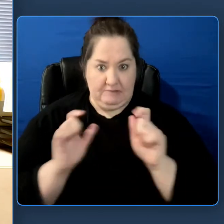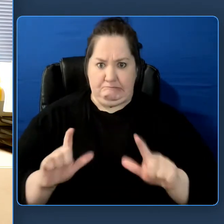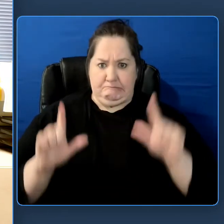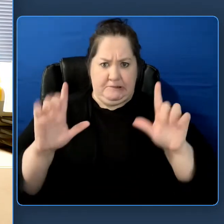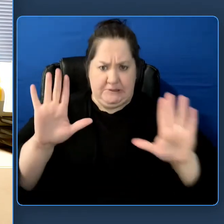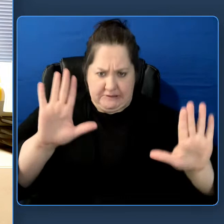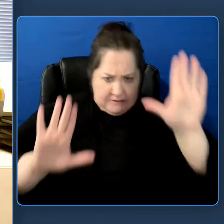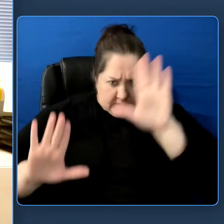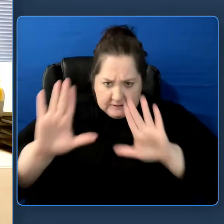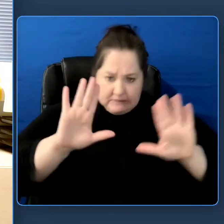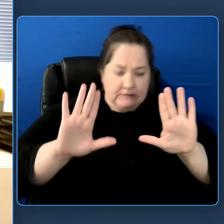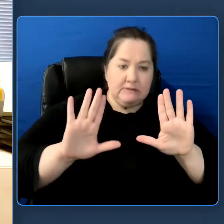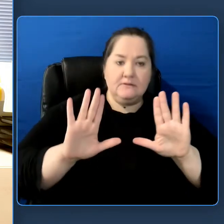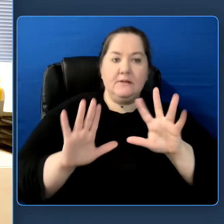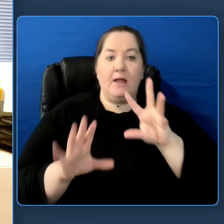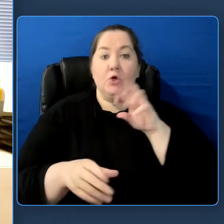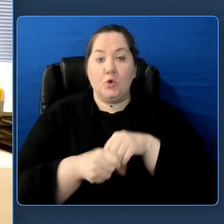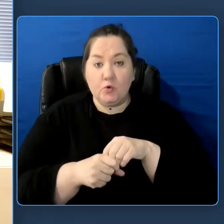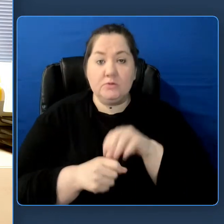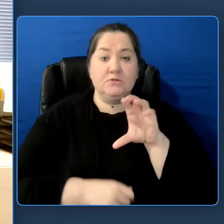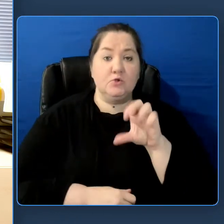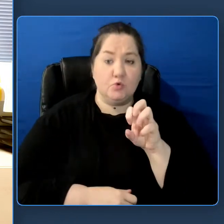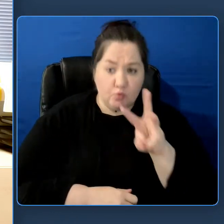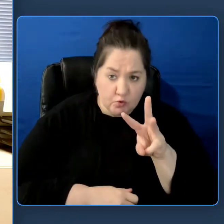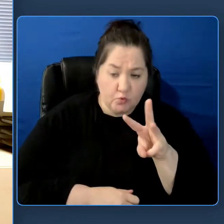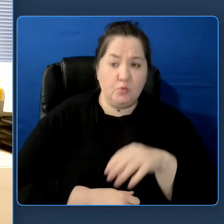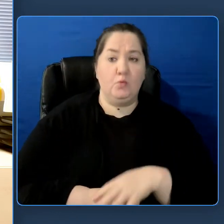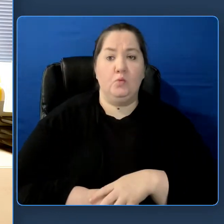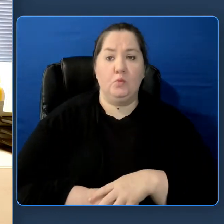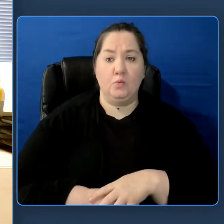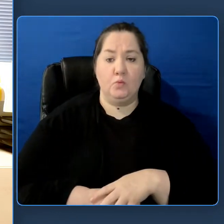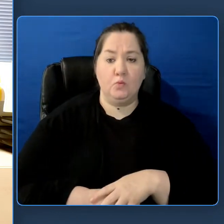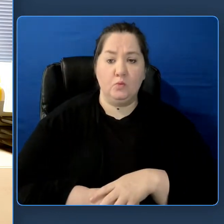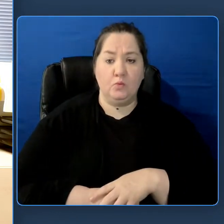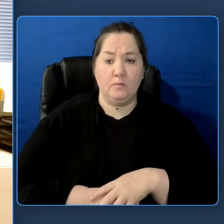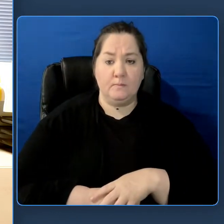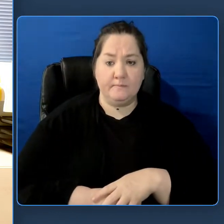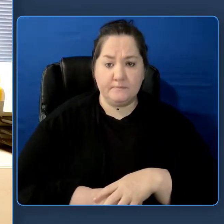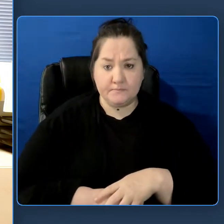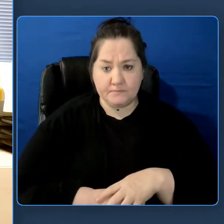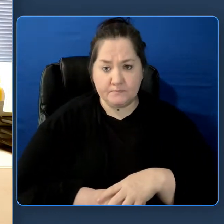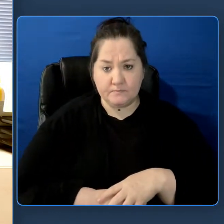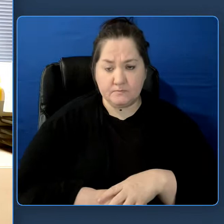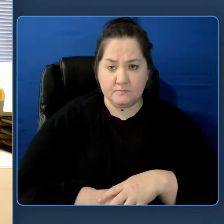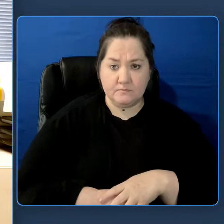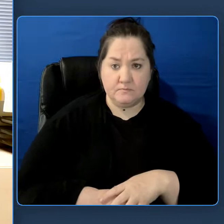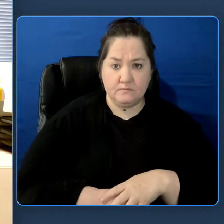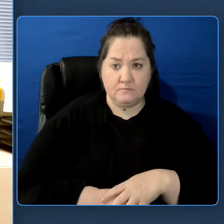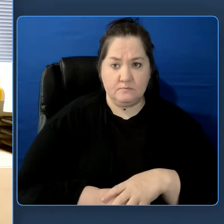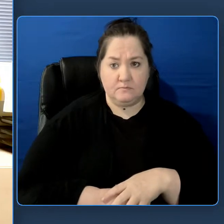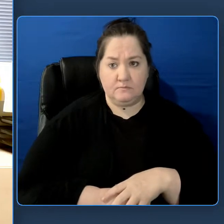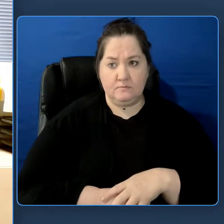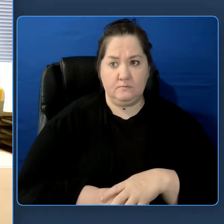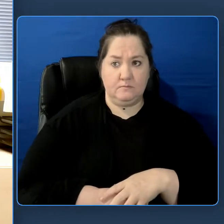second, including our crew in the control room.